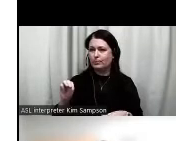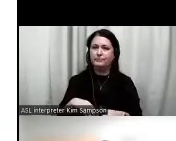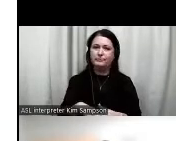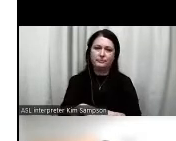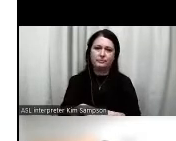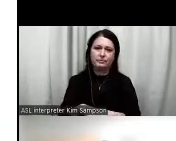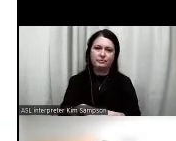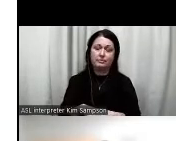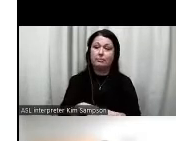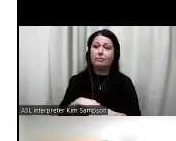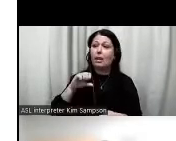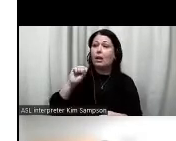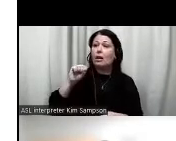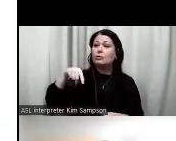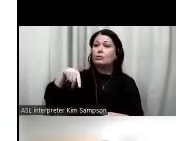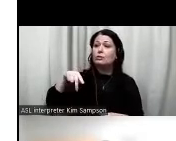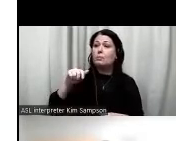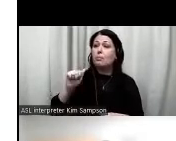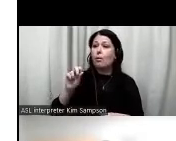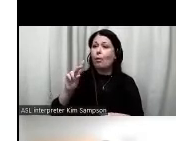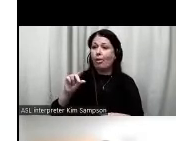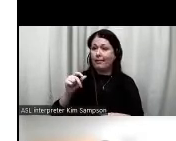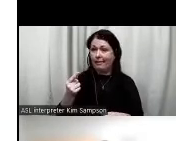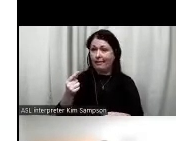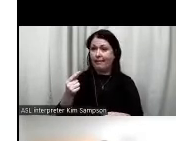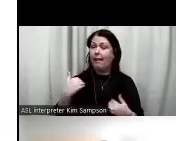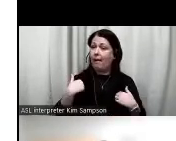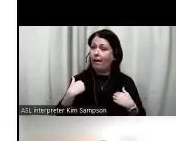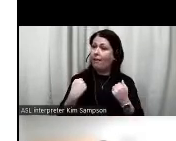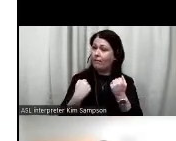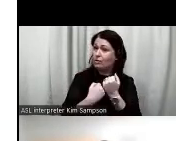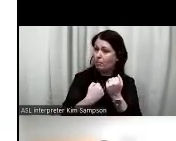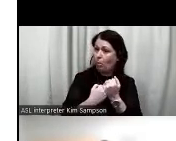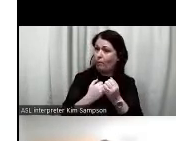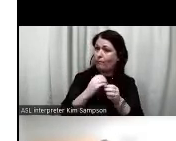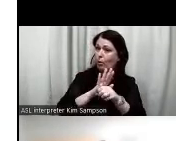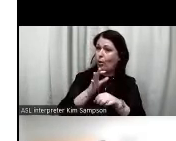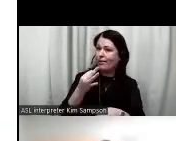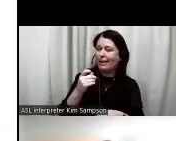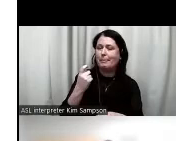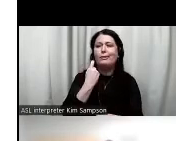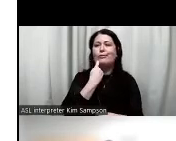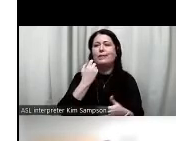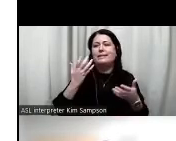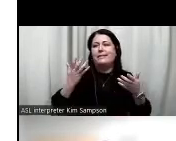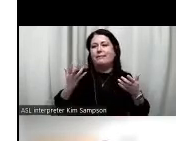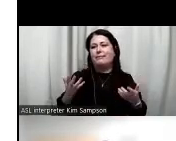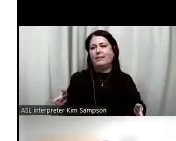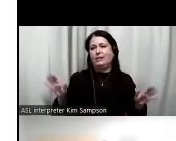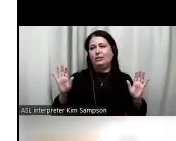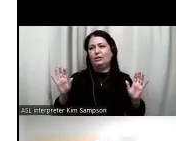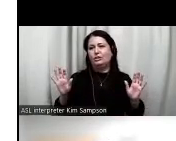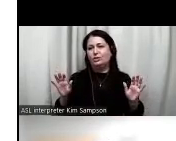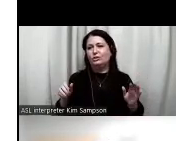did have a support group for COVID-19, but it just ended. So